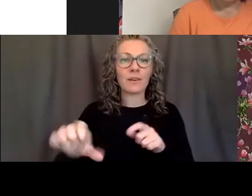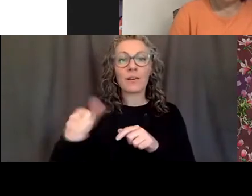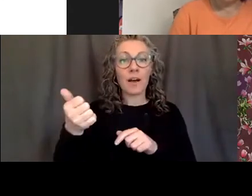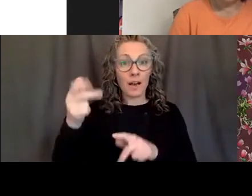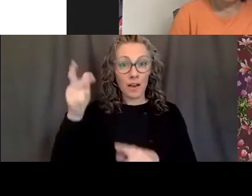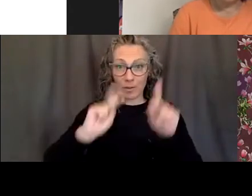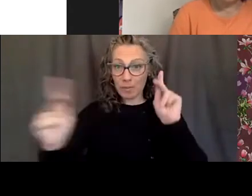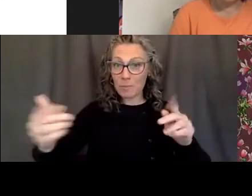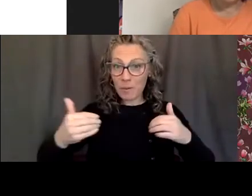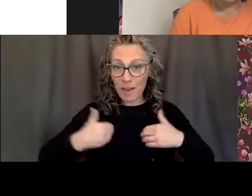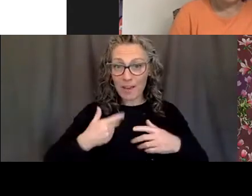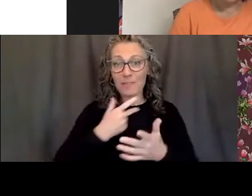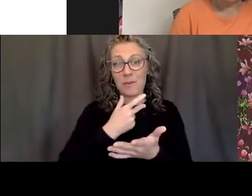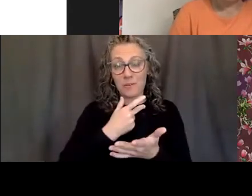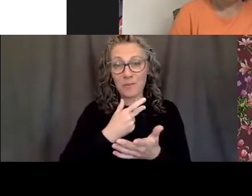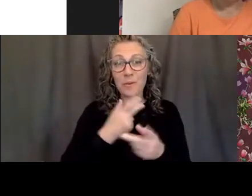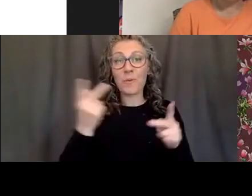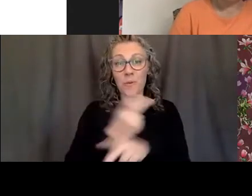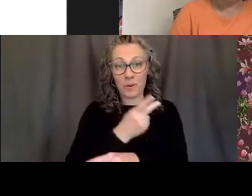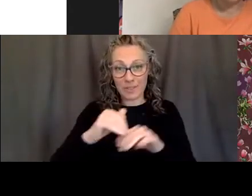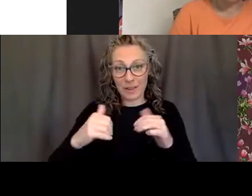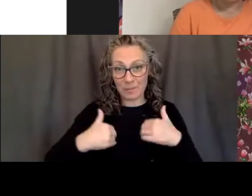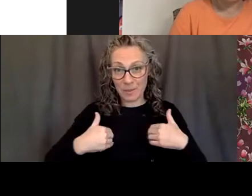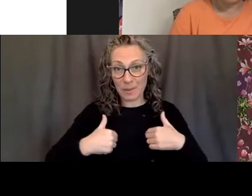they probably have a better attitude